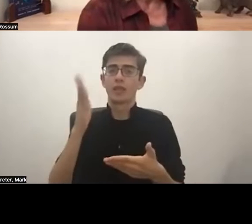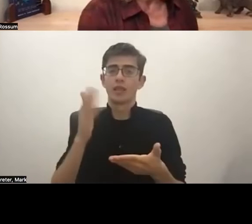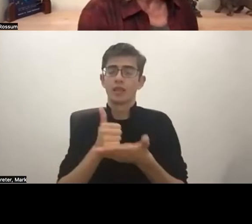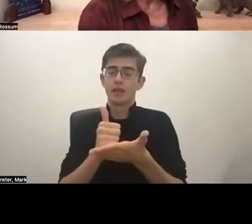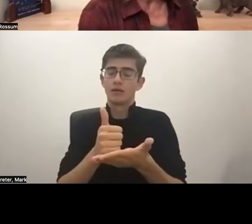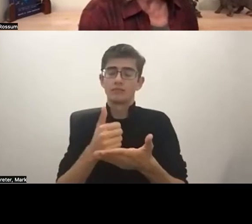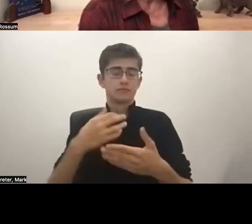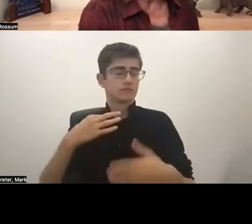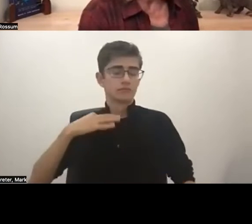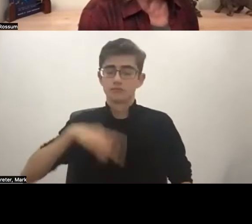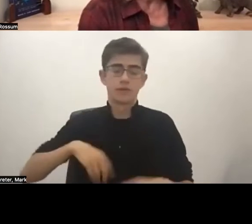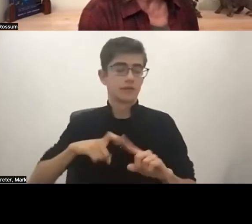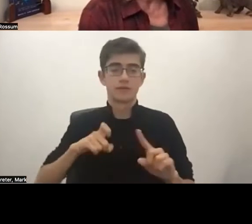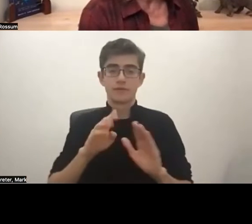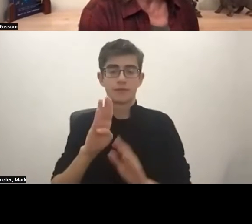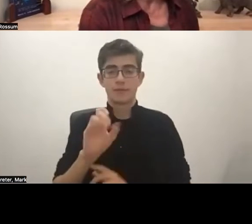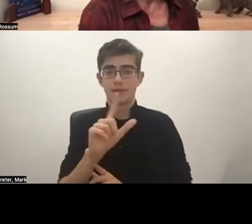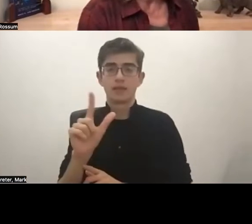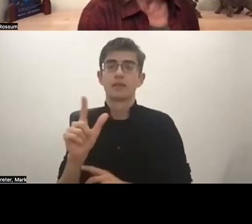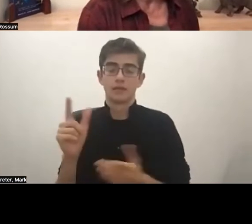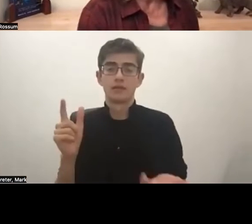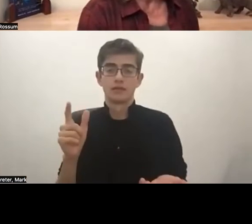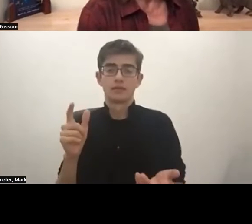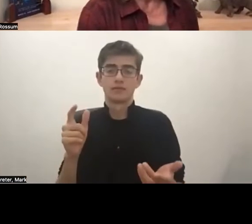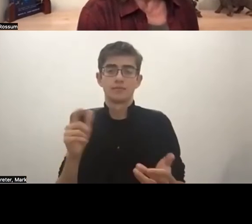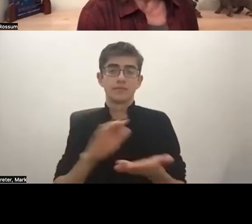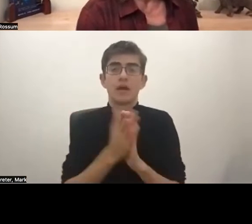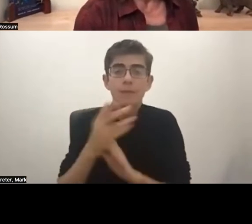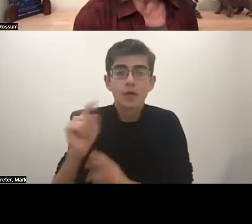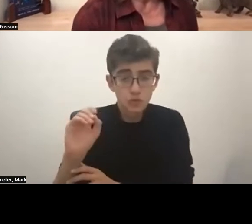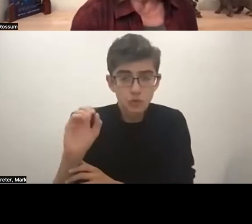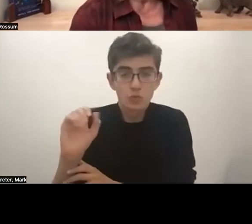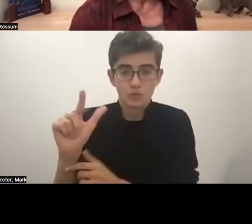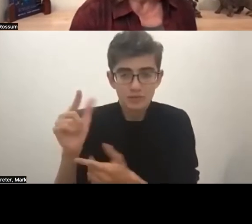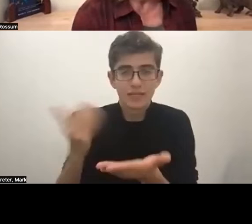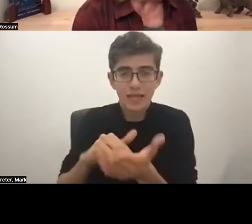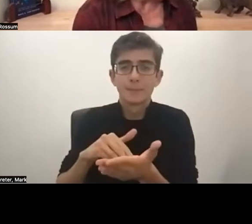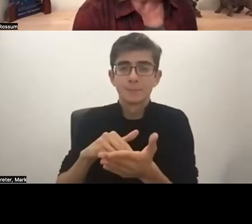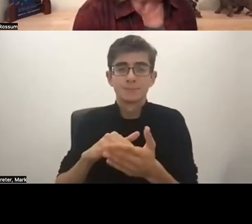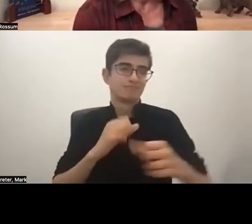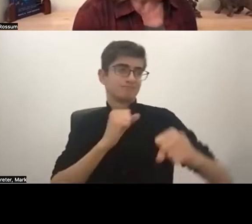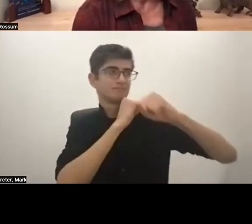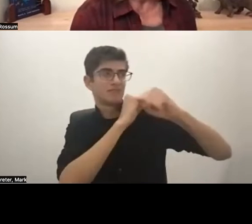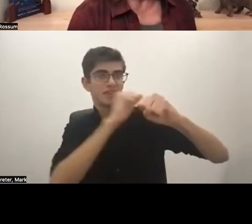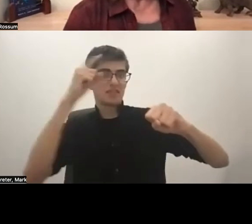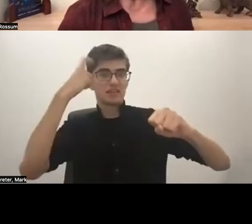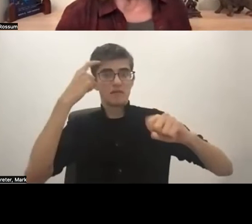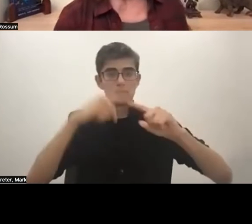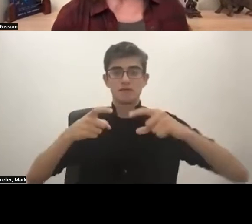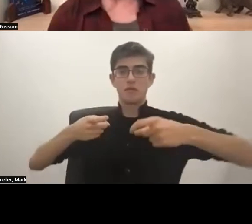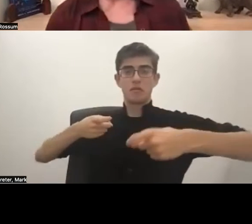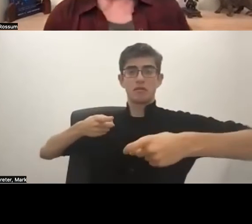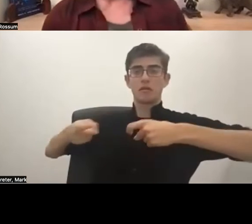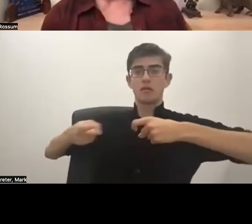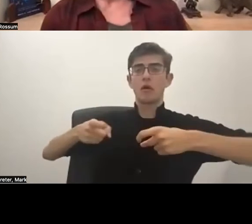this bill to act as a tool, as we said previously, of prevention from the government consciously or unconsciously